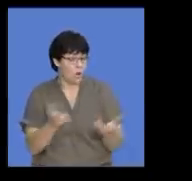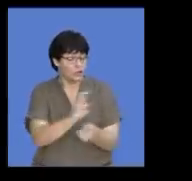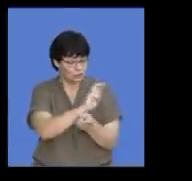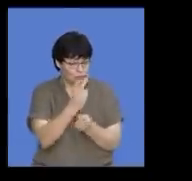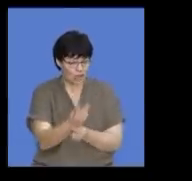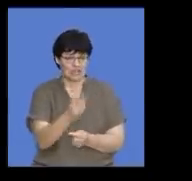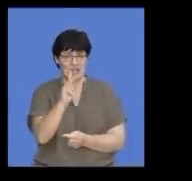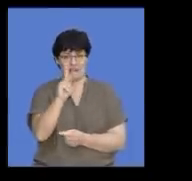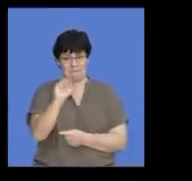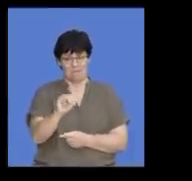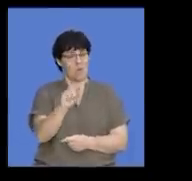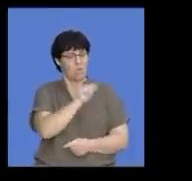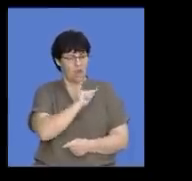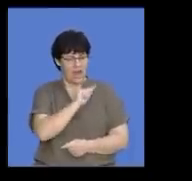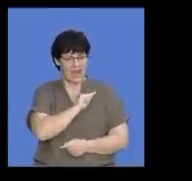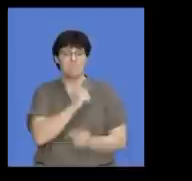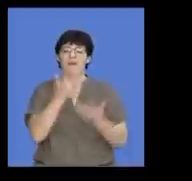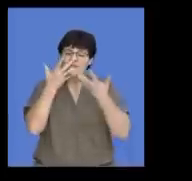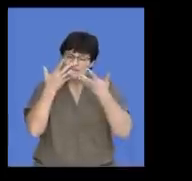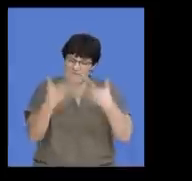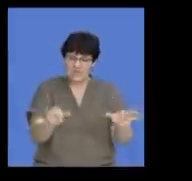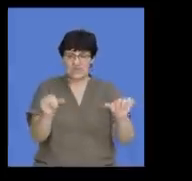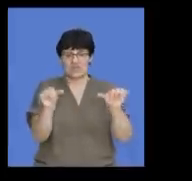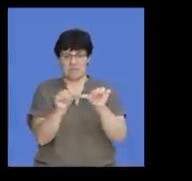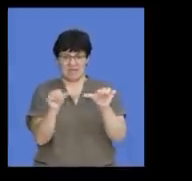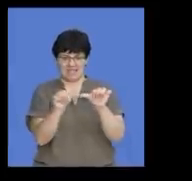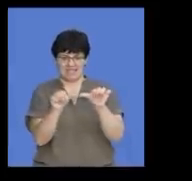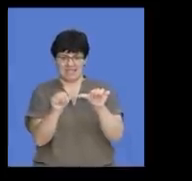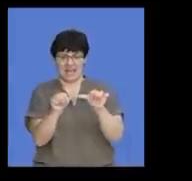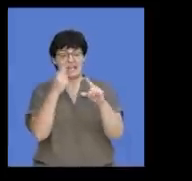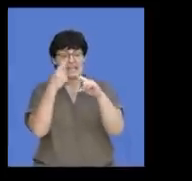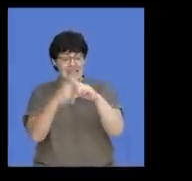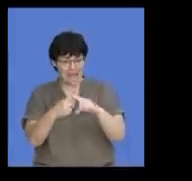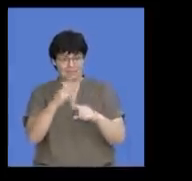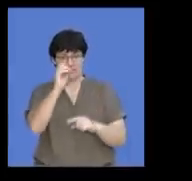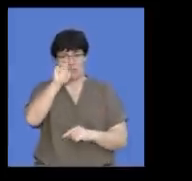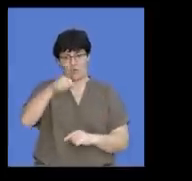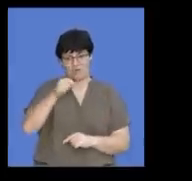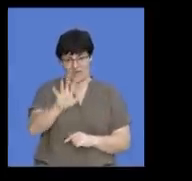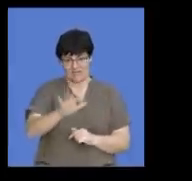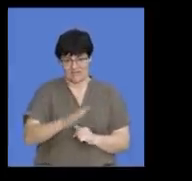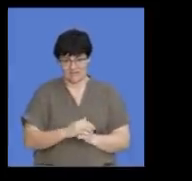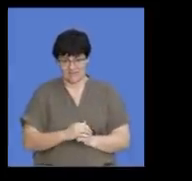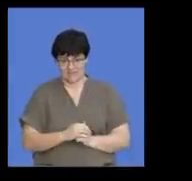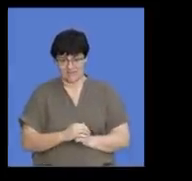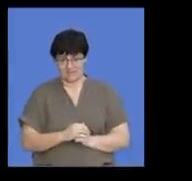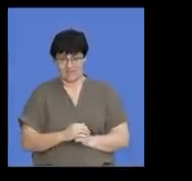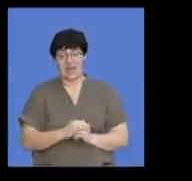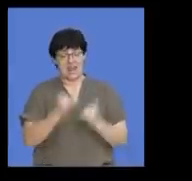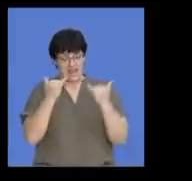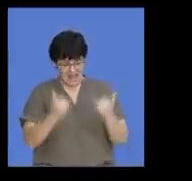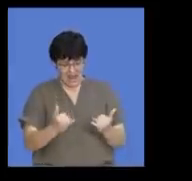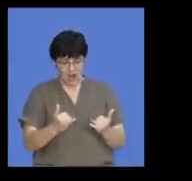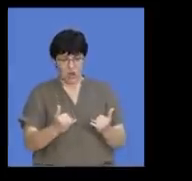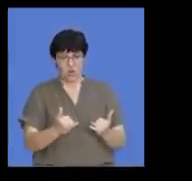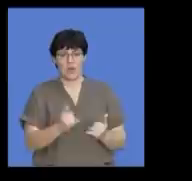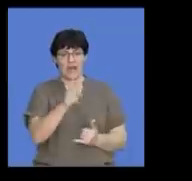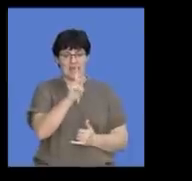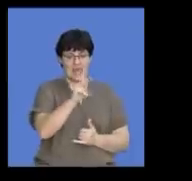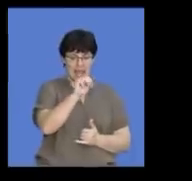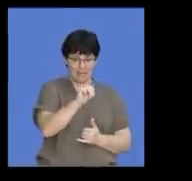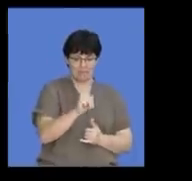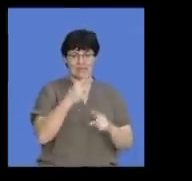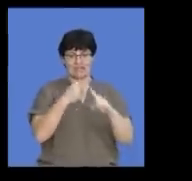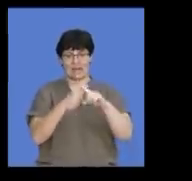kilometers. Why? Because I've measured by 0.5. Hence, kilometers times